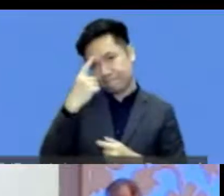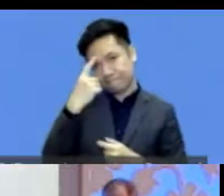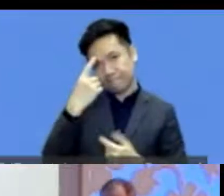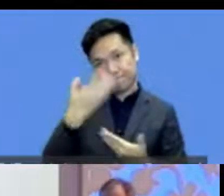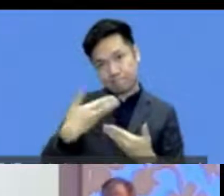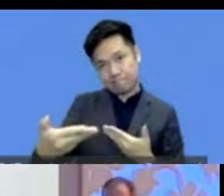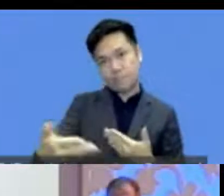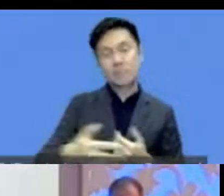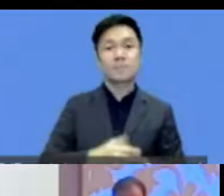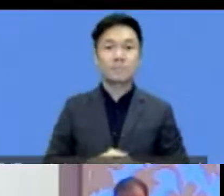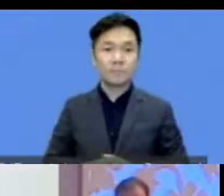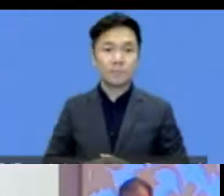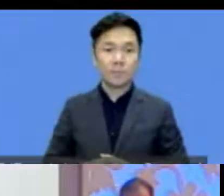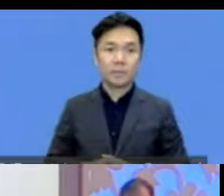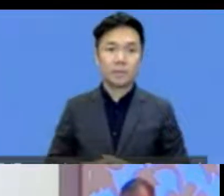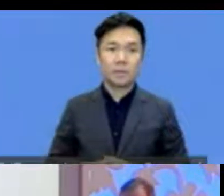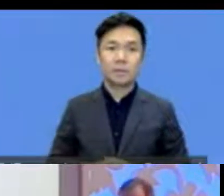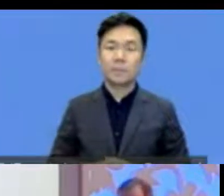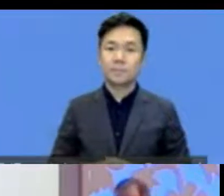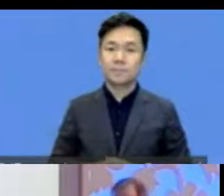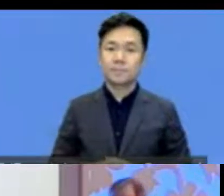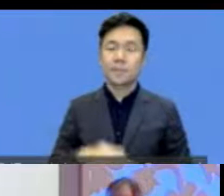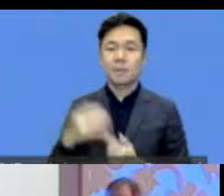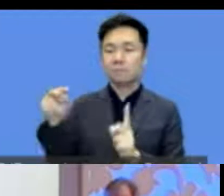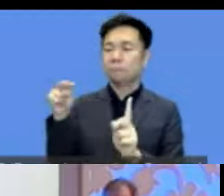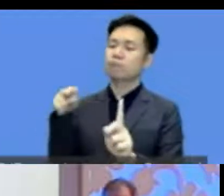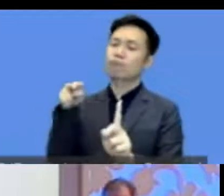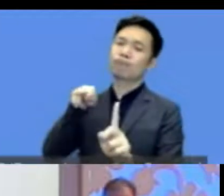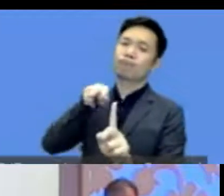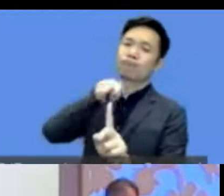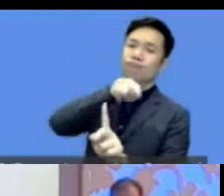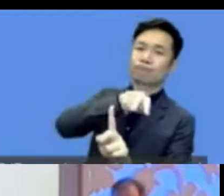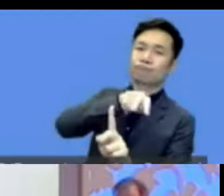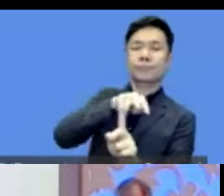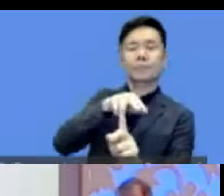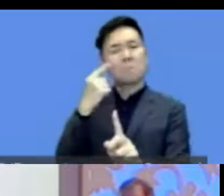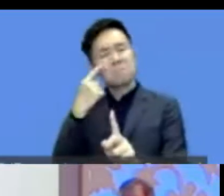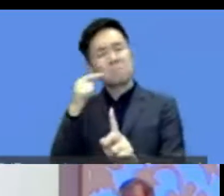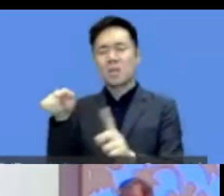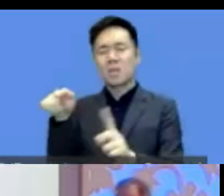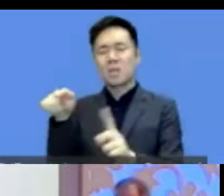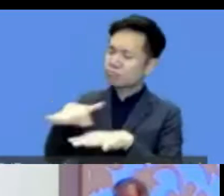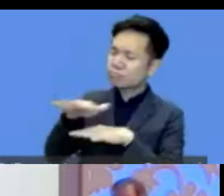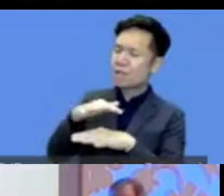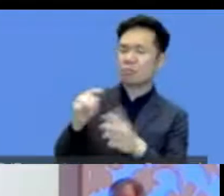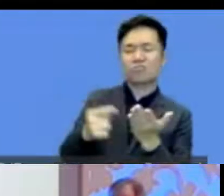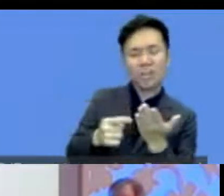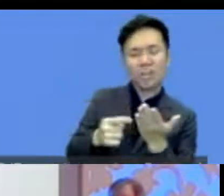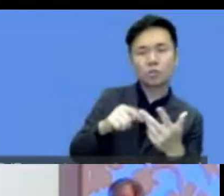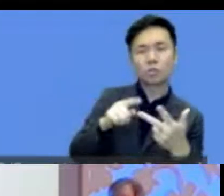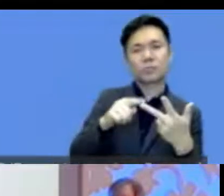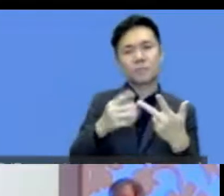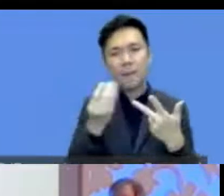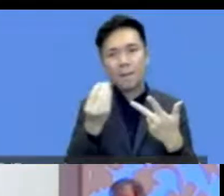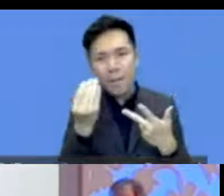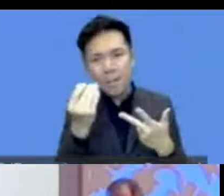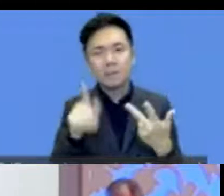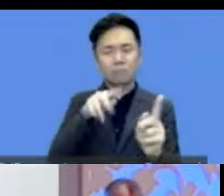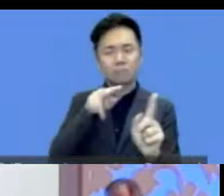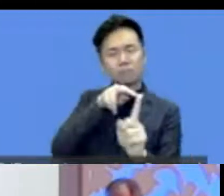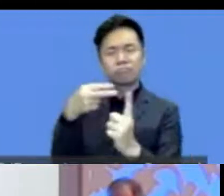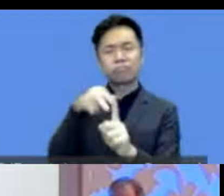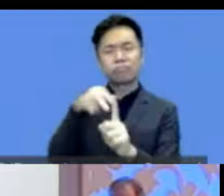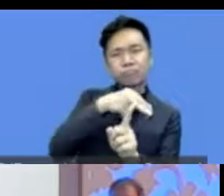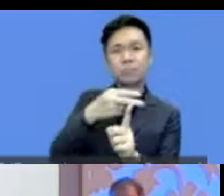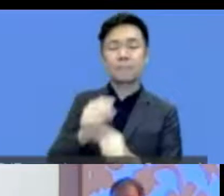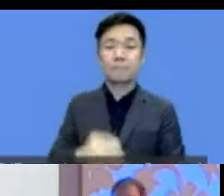So there are multiple ways of looking at it. We could look at through technological, social, economical perspectives and lenses. But